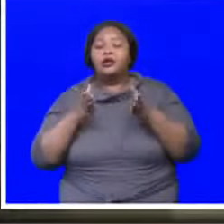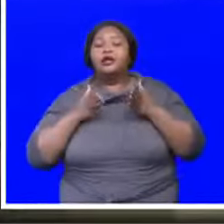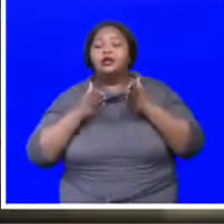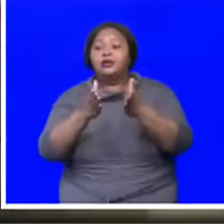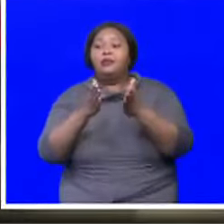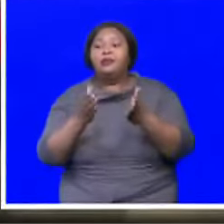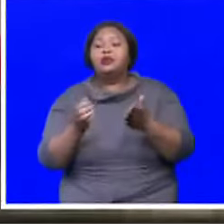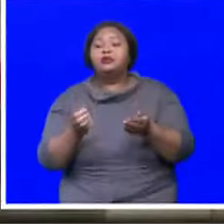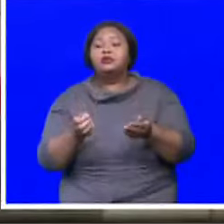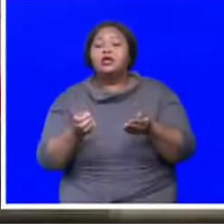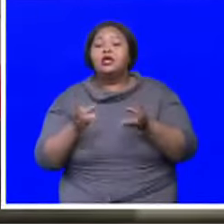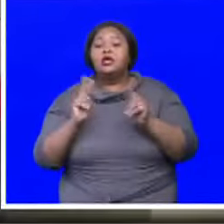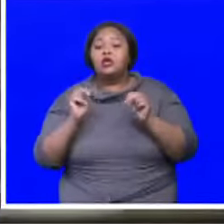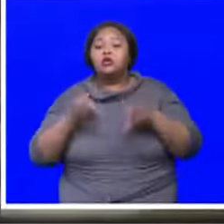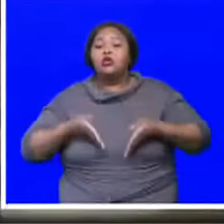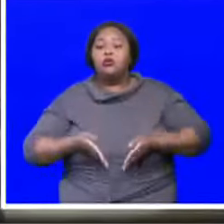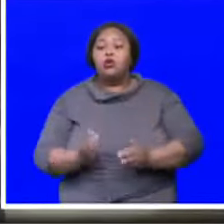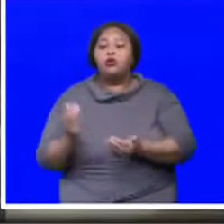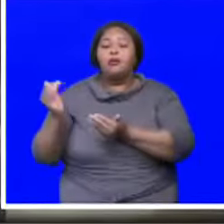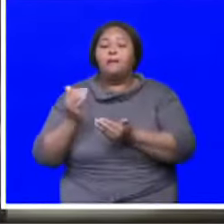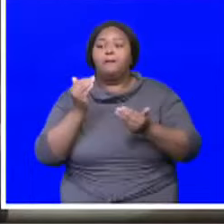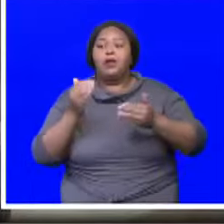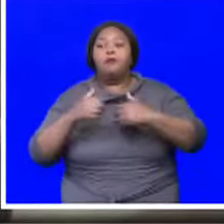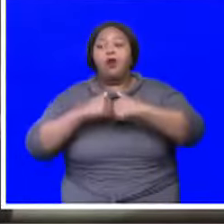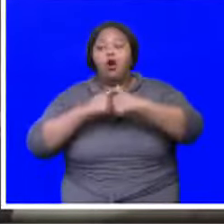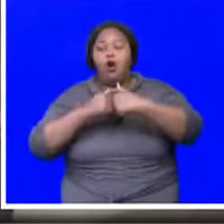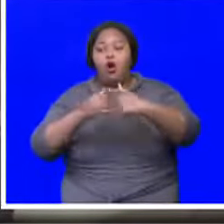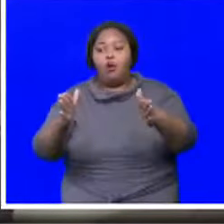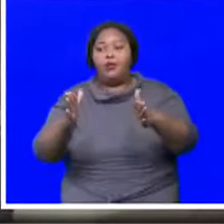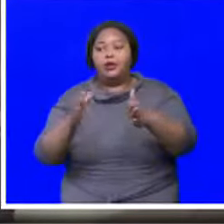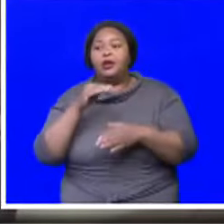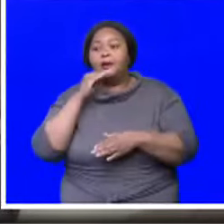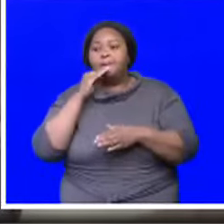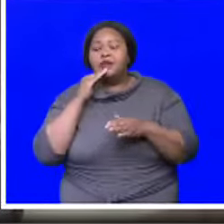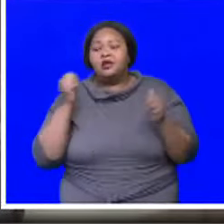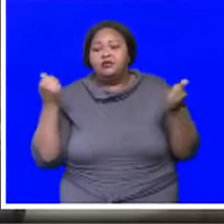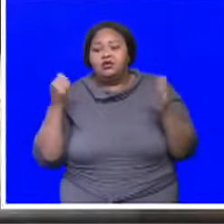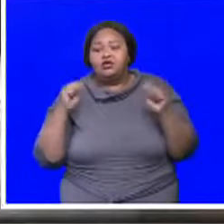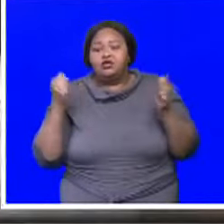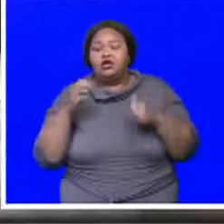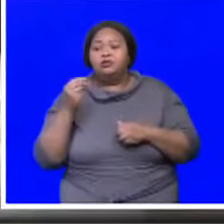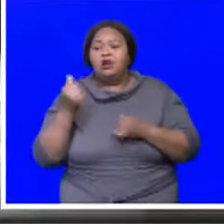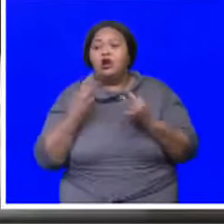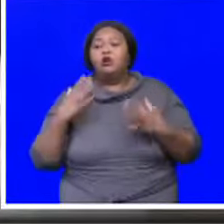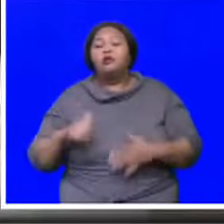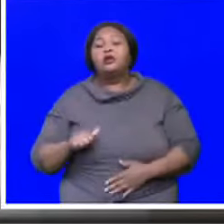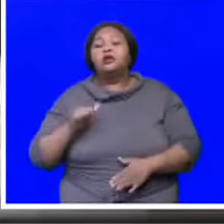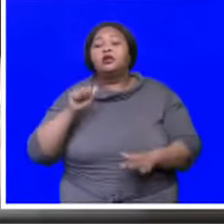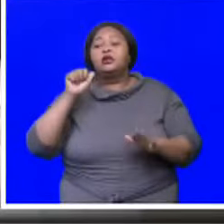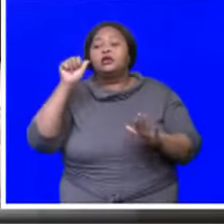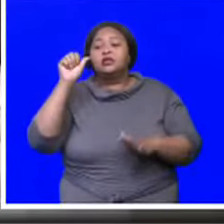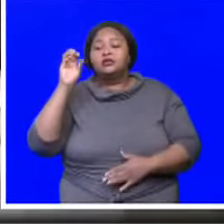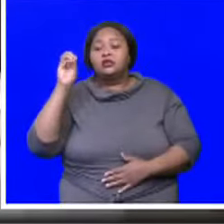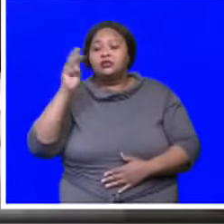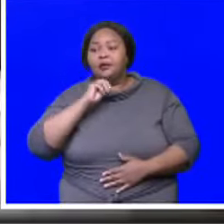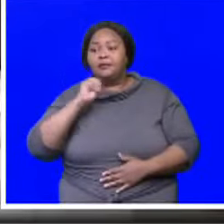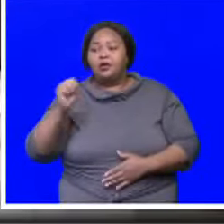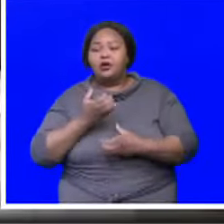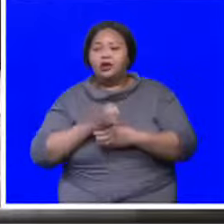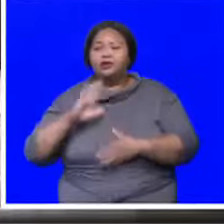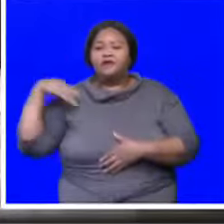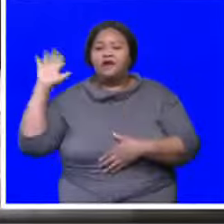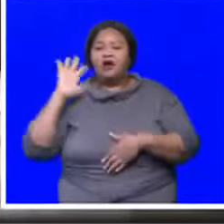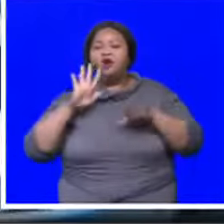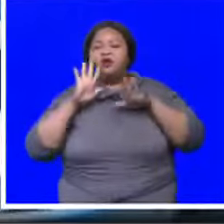Neonatal Intensive Care Unit, which is equipped with around 6 million worth of equipment donated by the United Kingdom